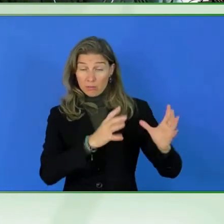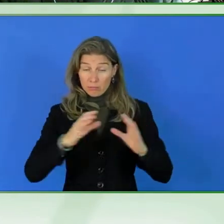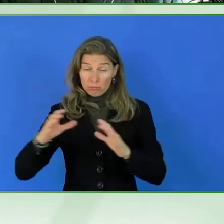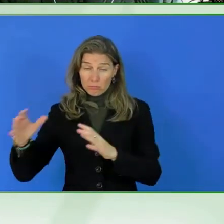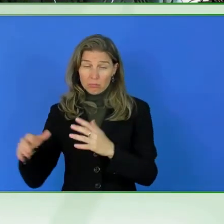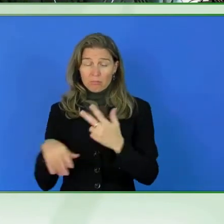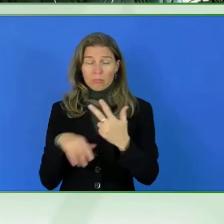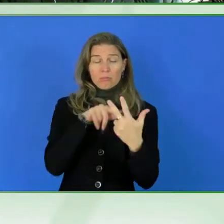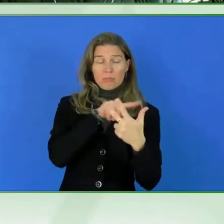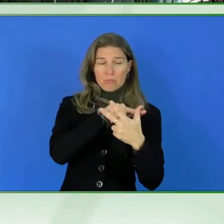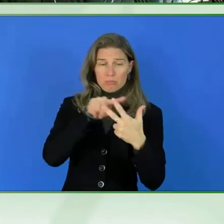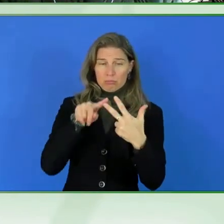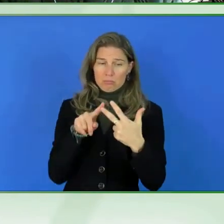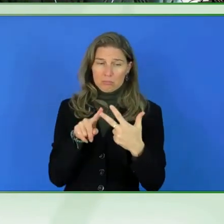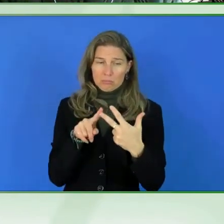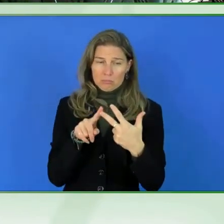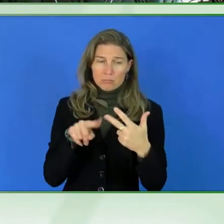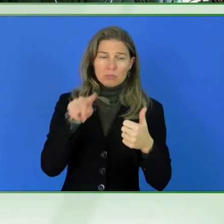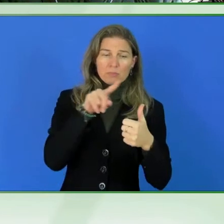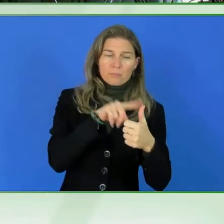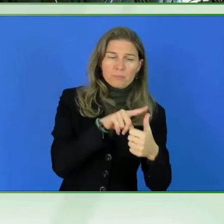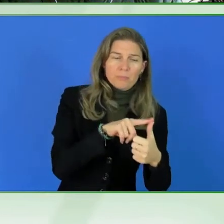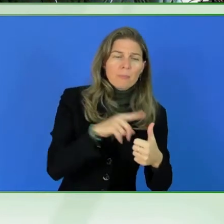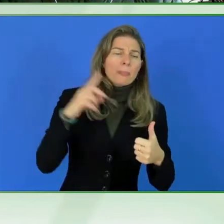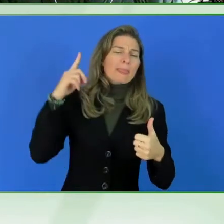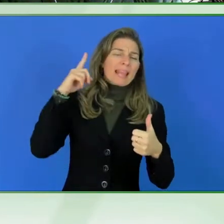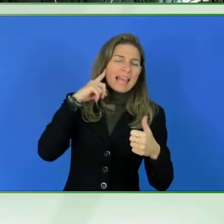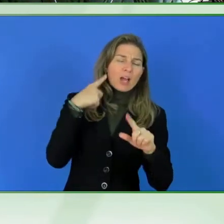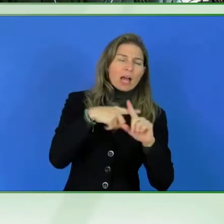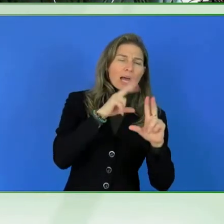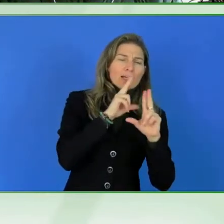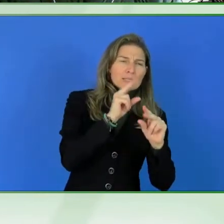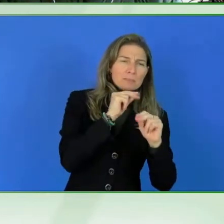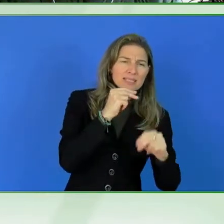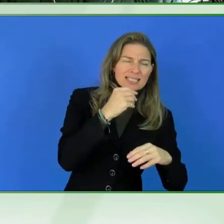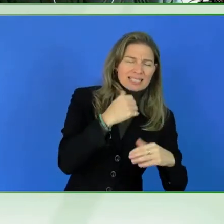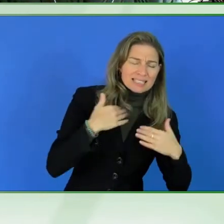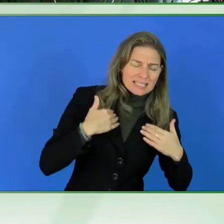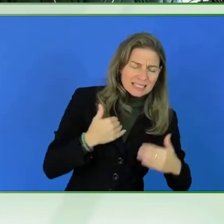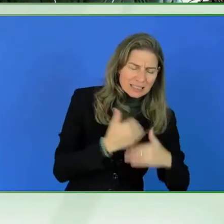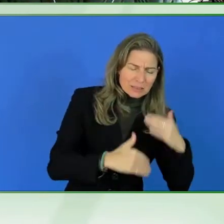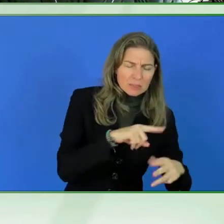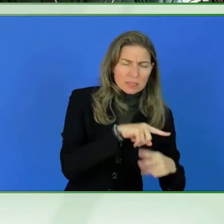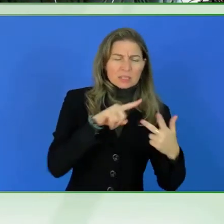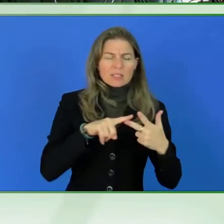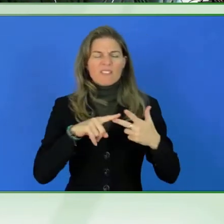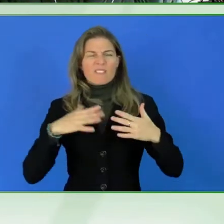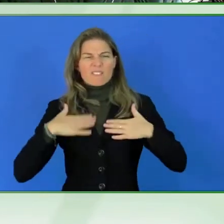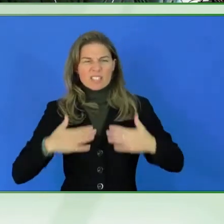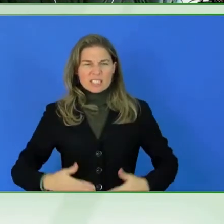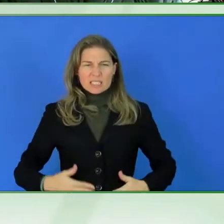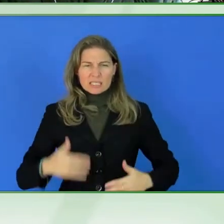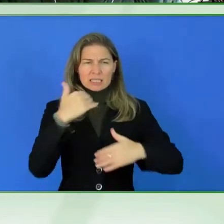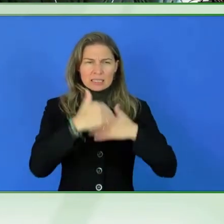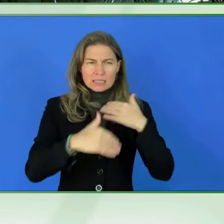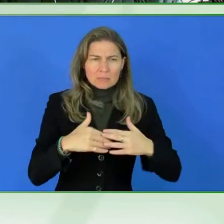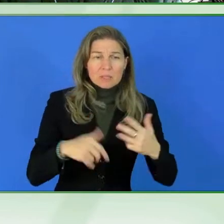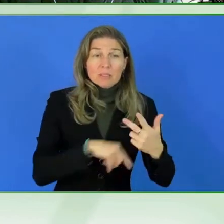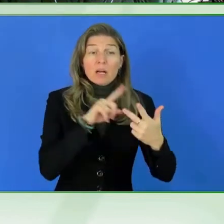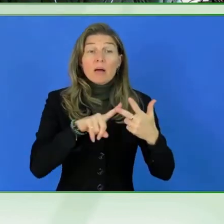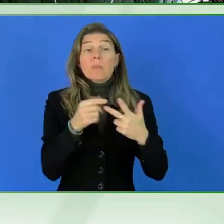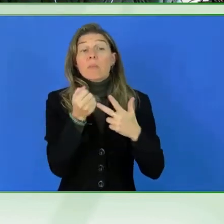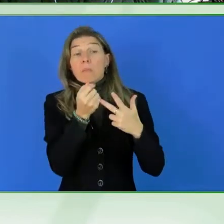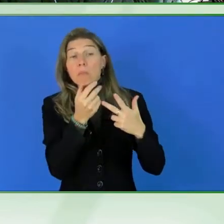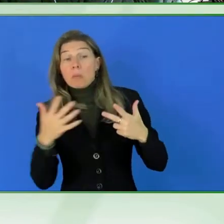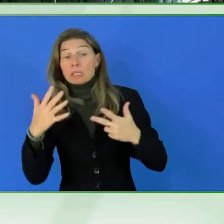hearing and speaking disabilities, and physical disabilities. Then following intellectual disabilities, psychological